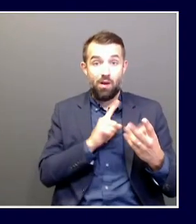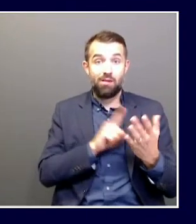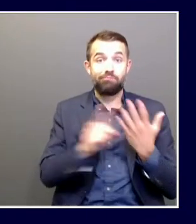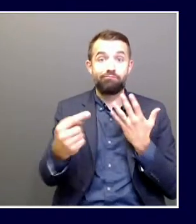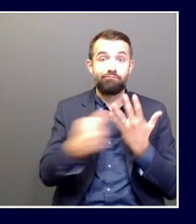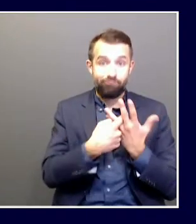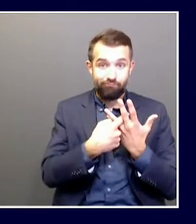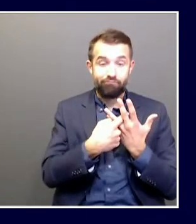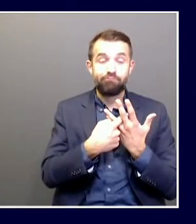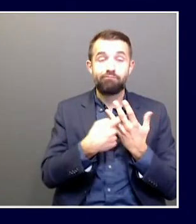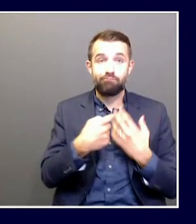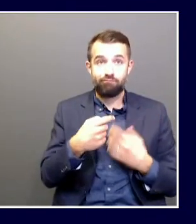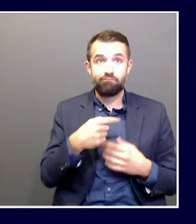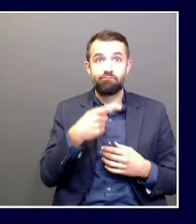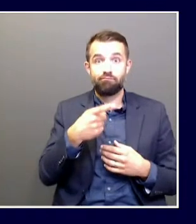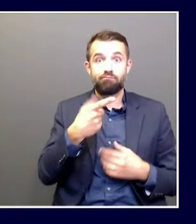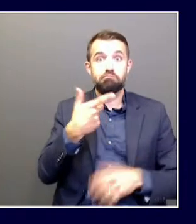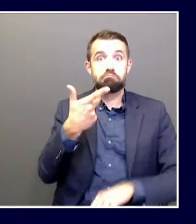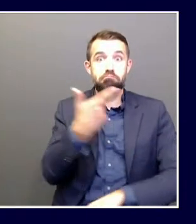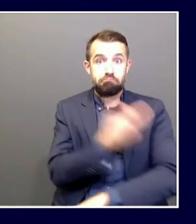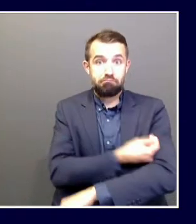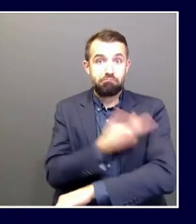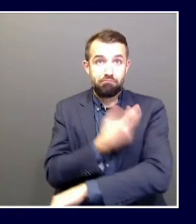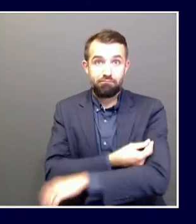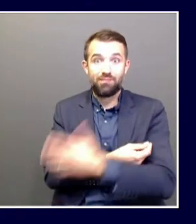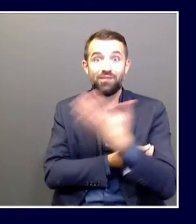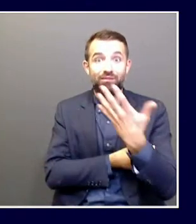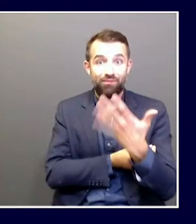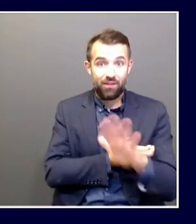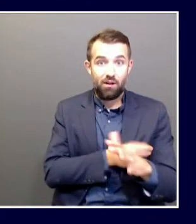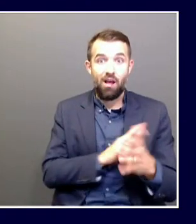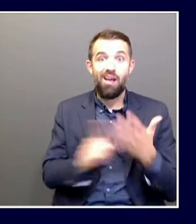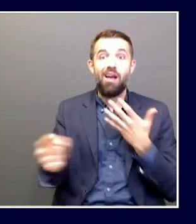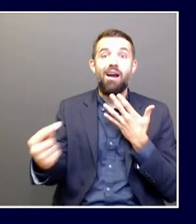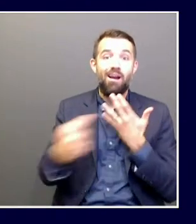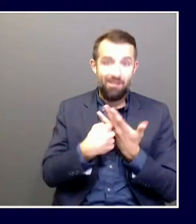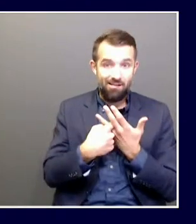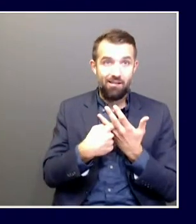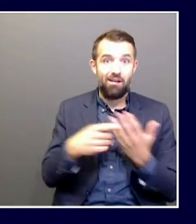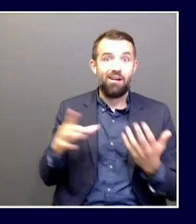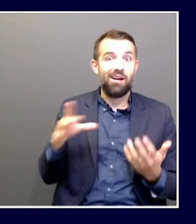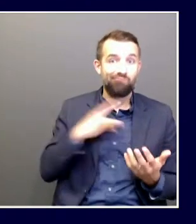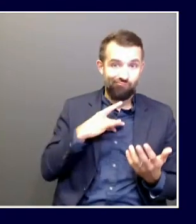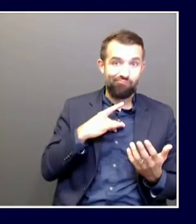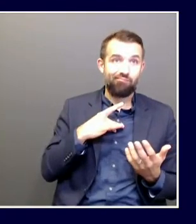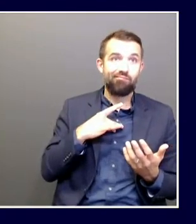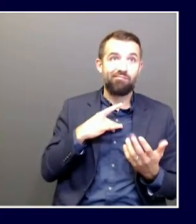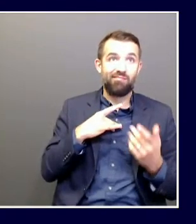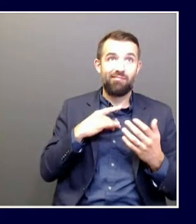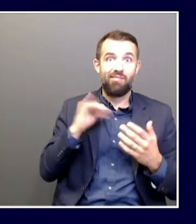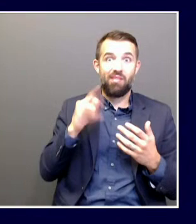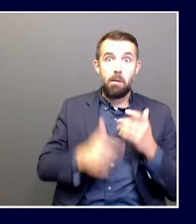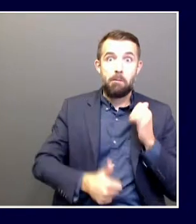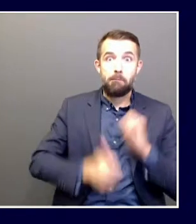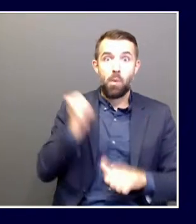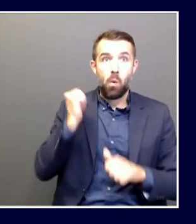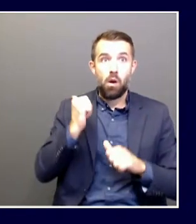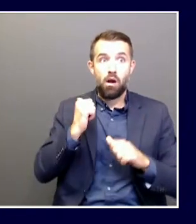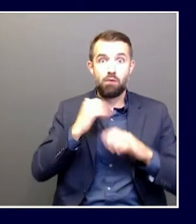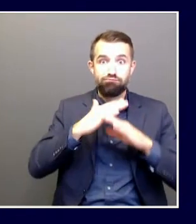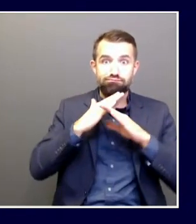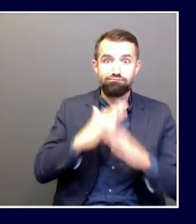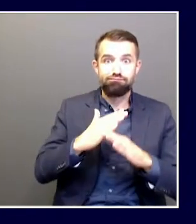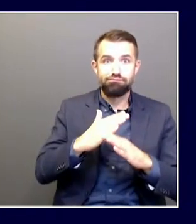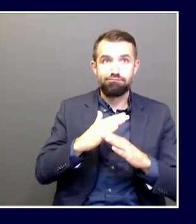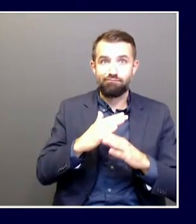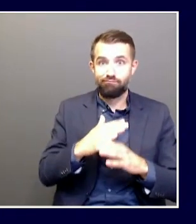COVID plus getting a shot or the full series of vaccine, is that preferable? Yes, it is. That's why the CDC